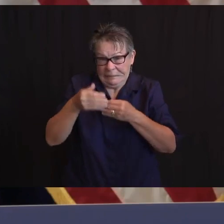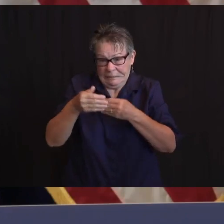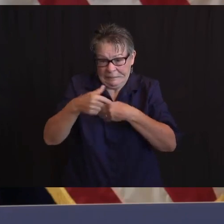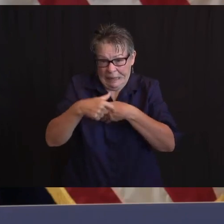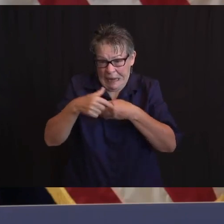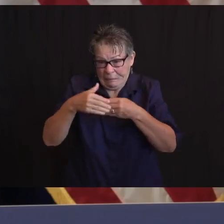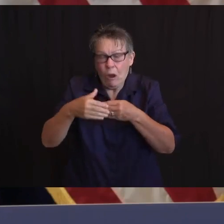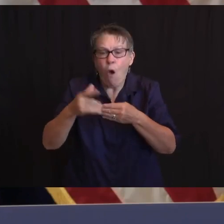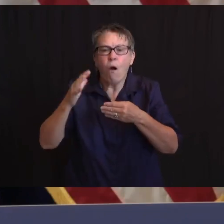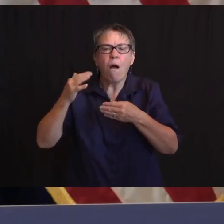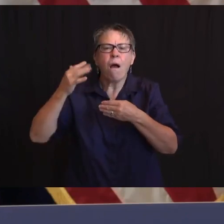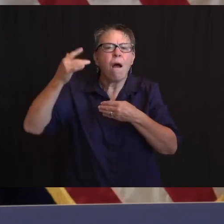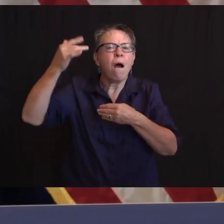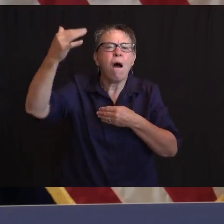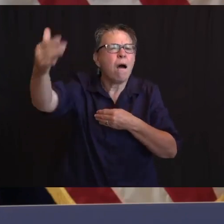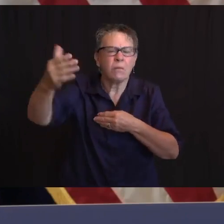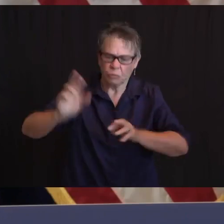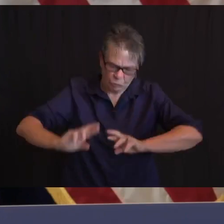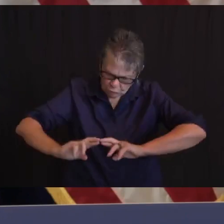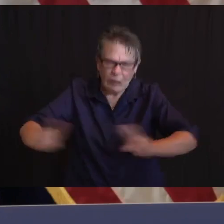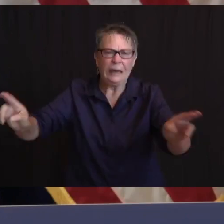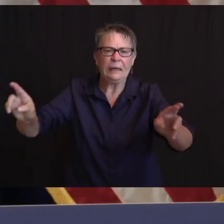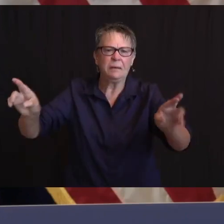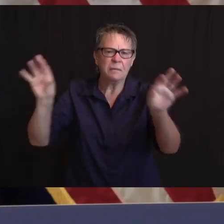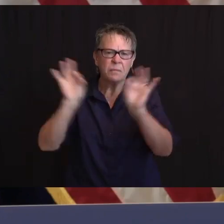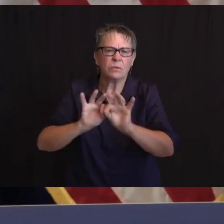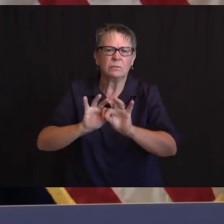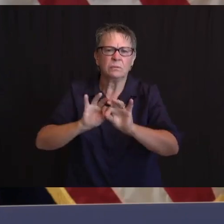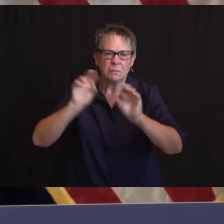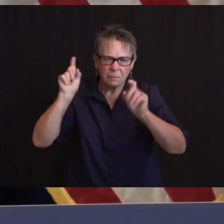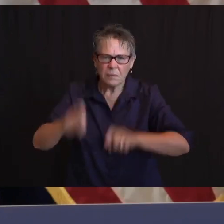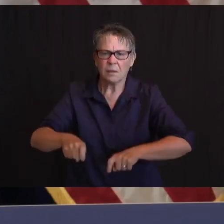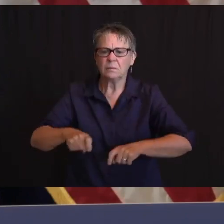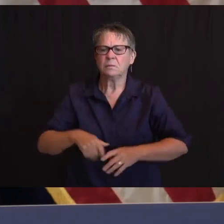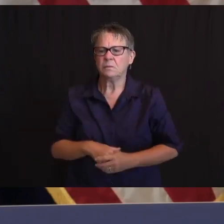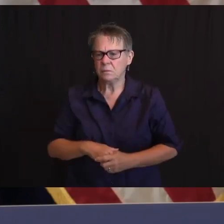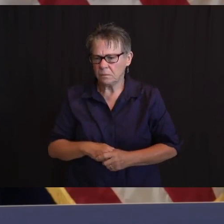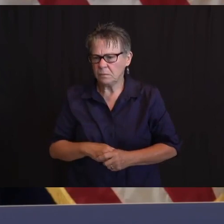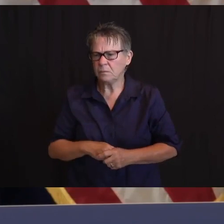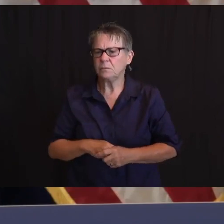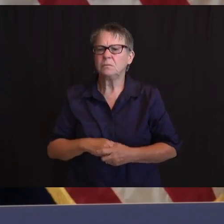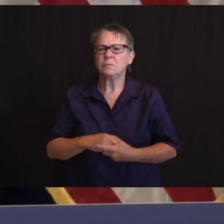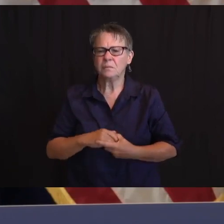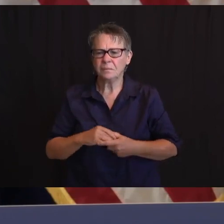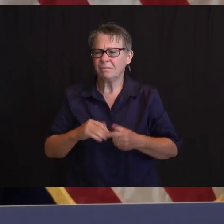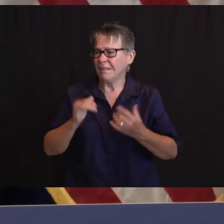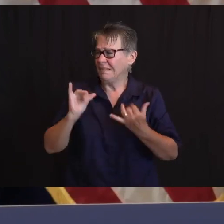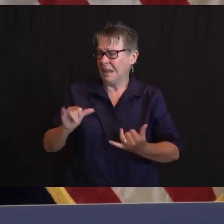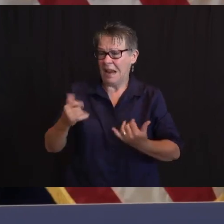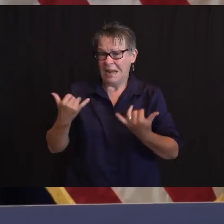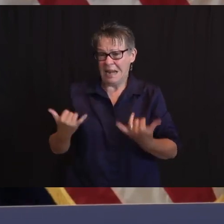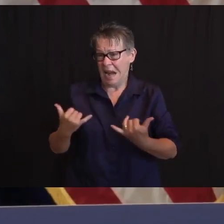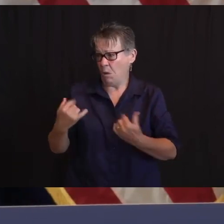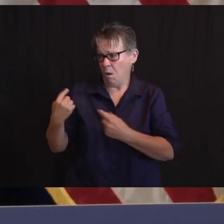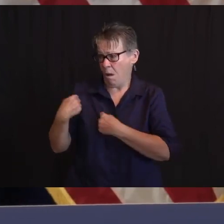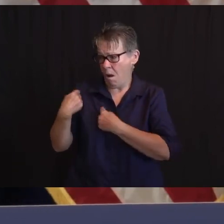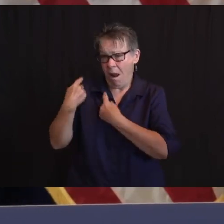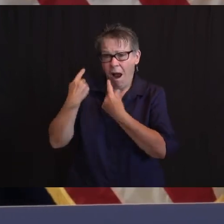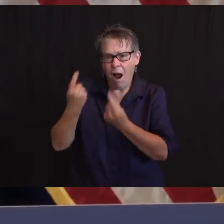year will only help improve our policies and strategies moving forward. With that said, I'll turn it back over to the governor.